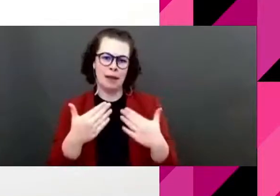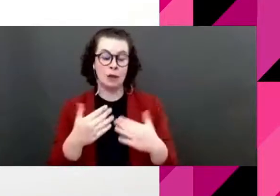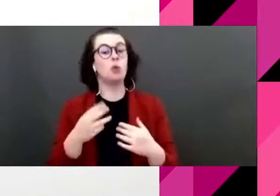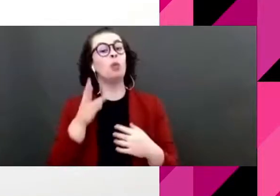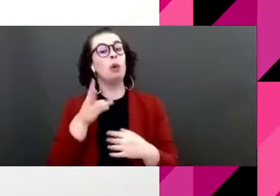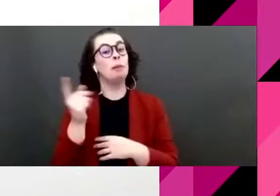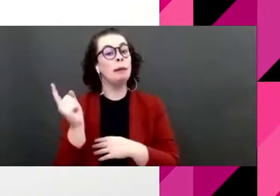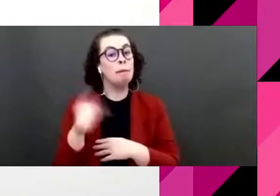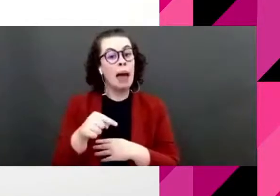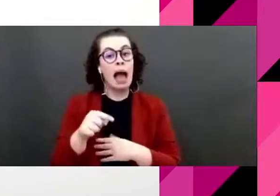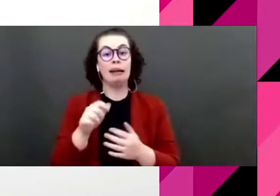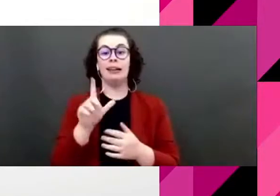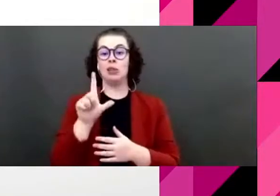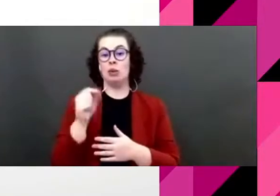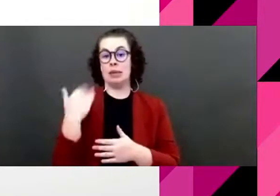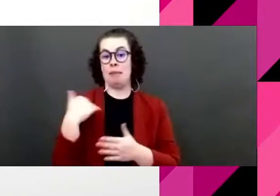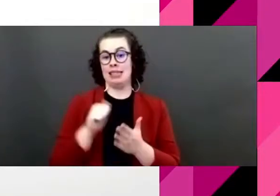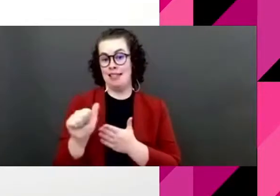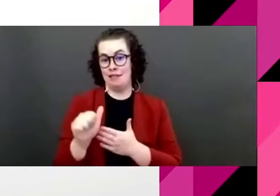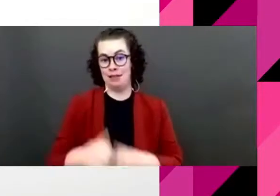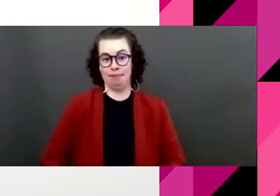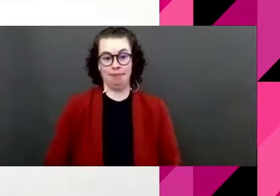here sharply at 11:20.